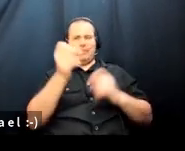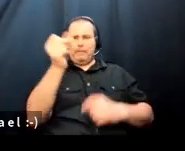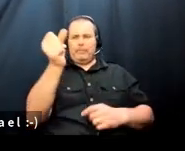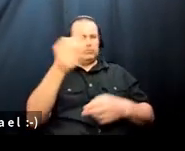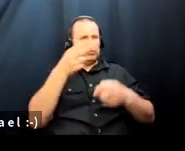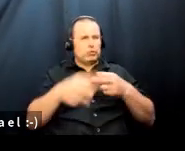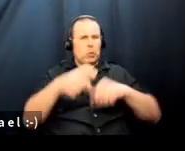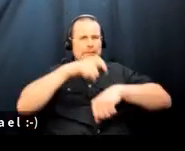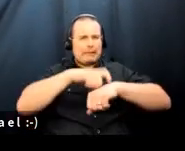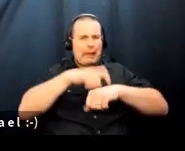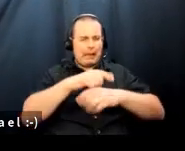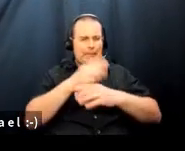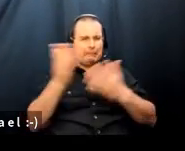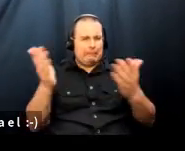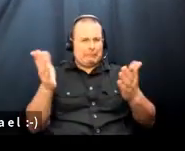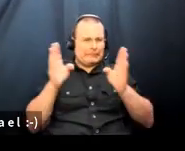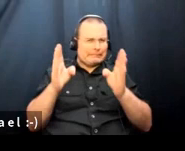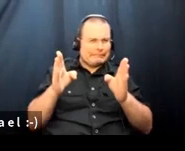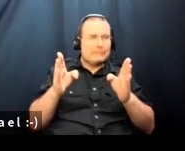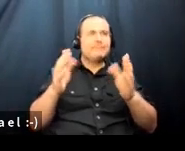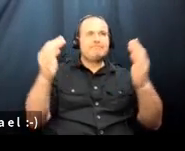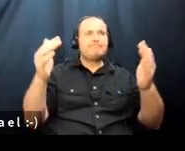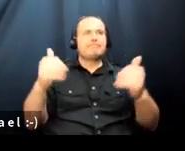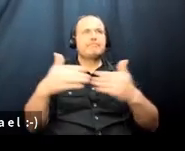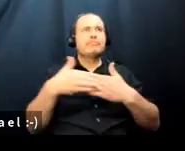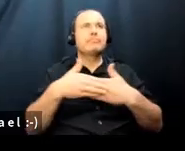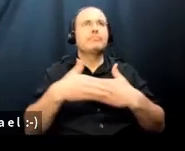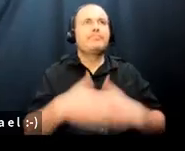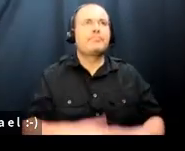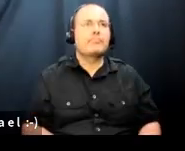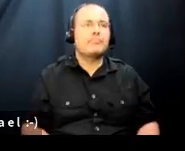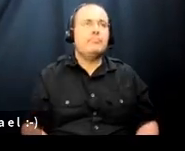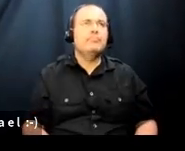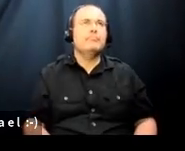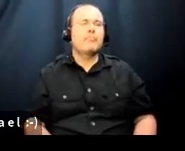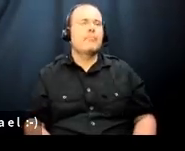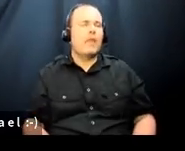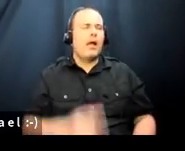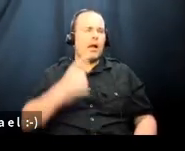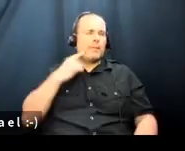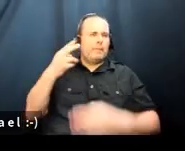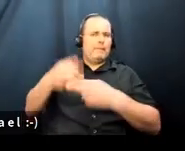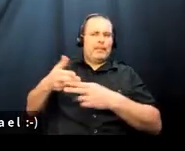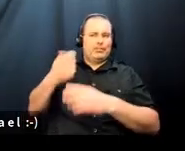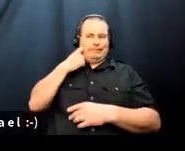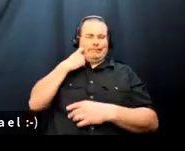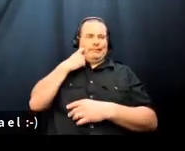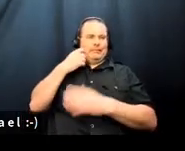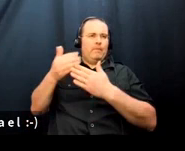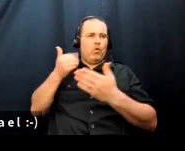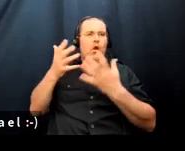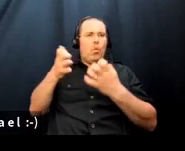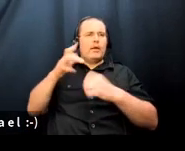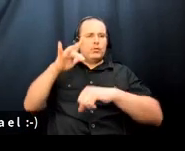time? All right, let's go to the next one. Now, I already made mention of this, and I had said that I wanted to touch on